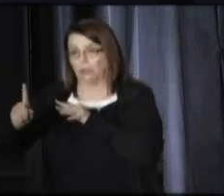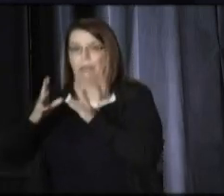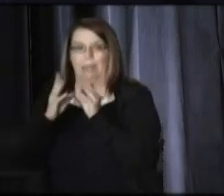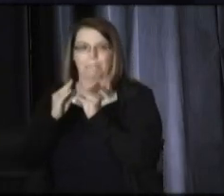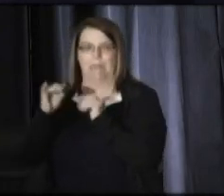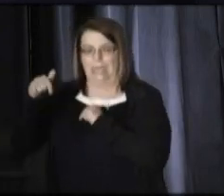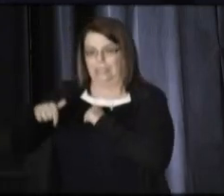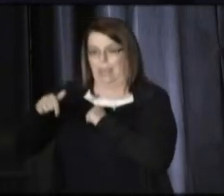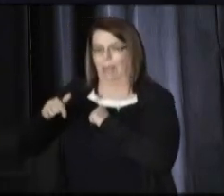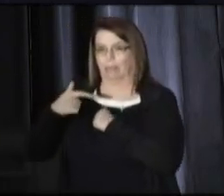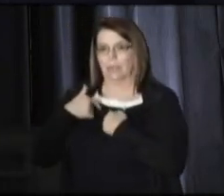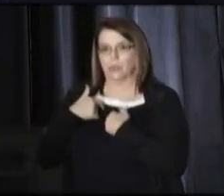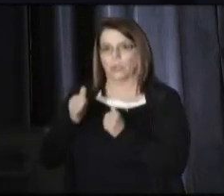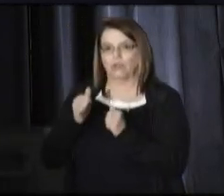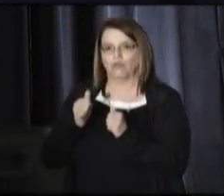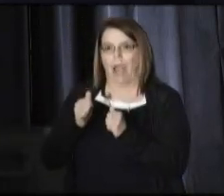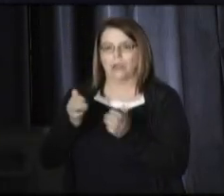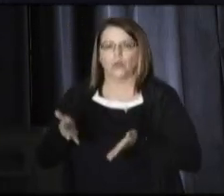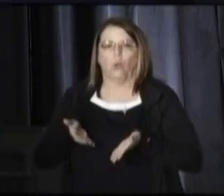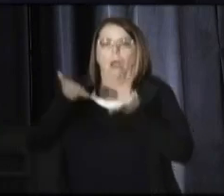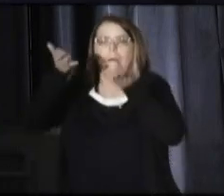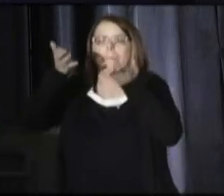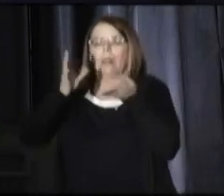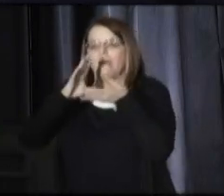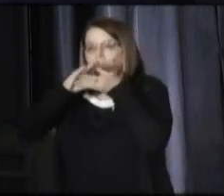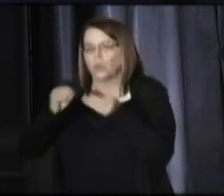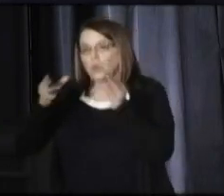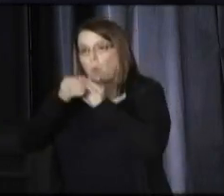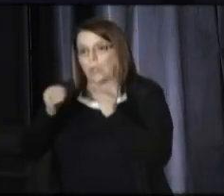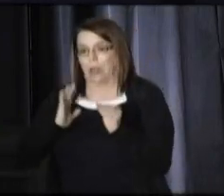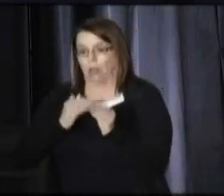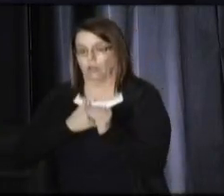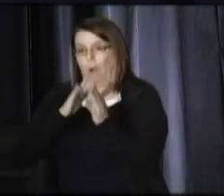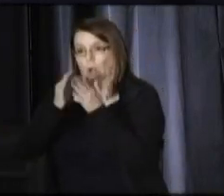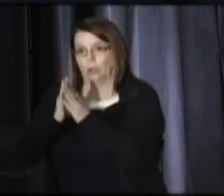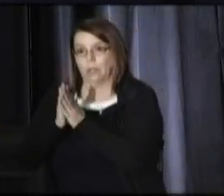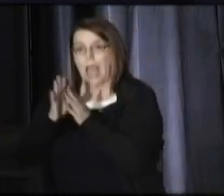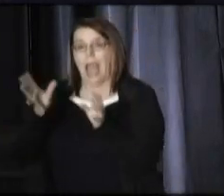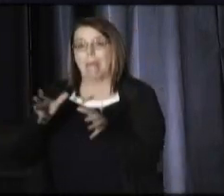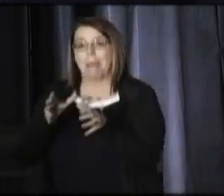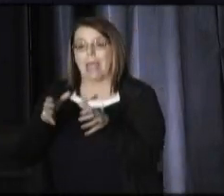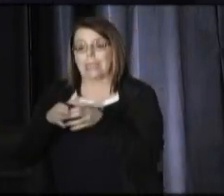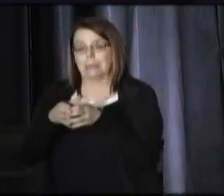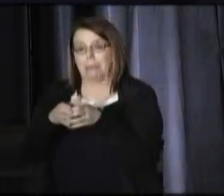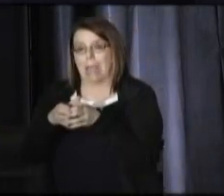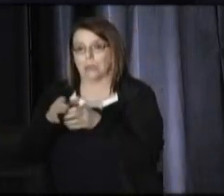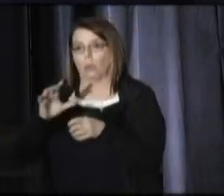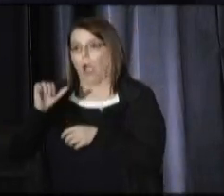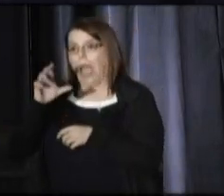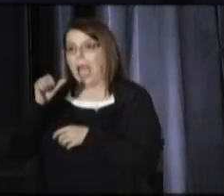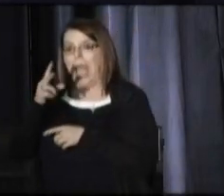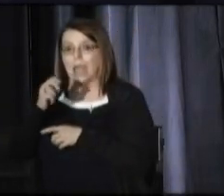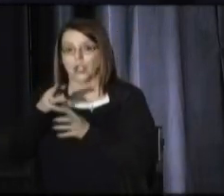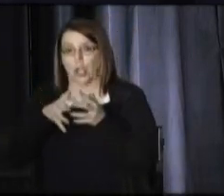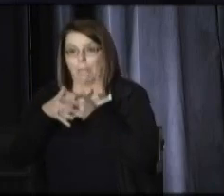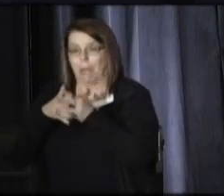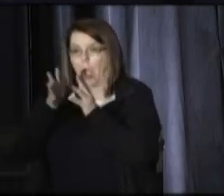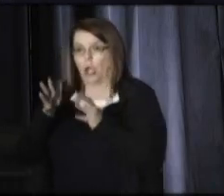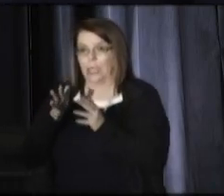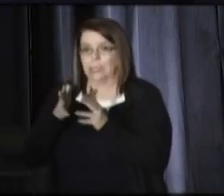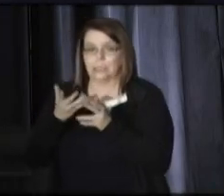Founded in 2004, Kundiman is a literary nonprofit dedicated to nurturing generations of Asian American